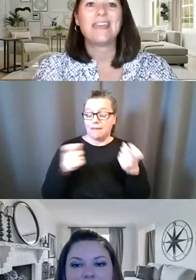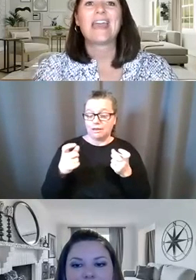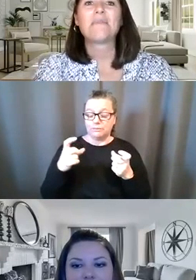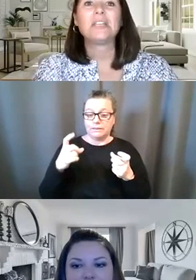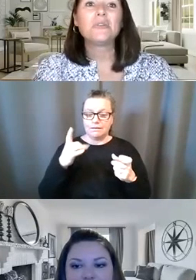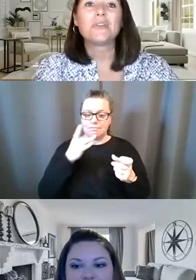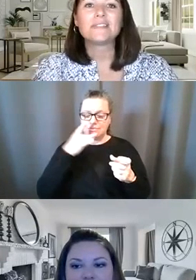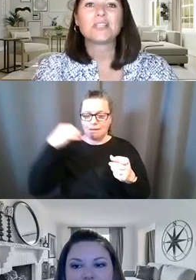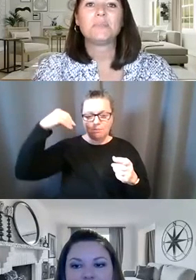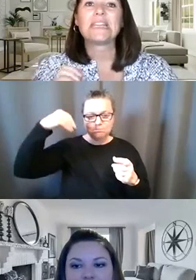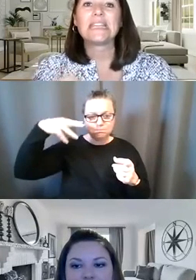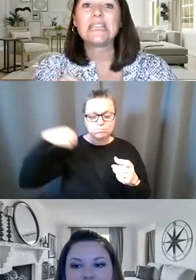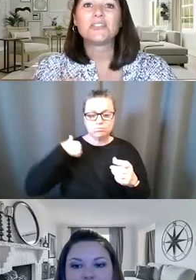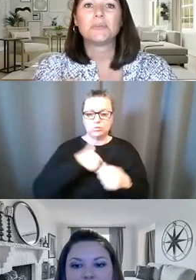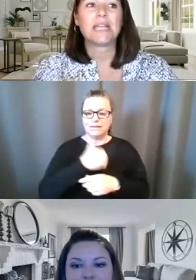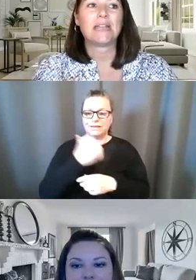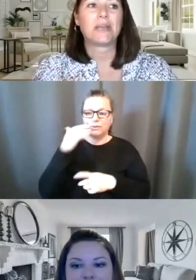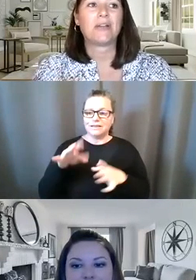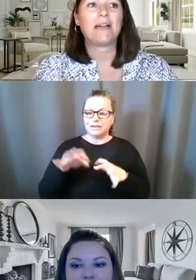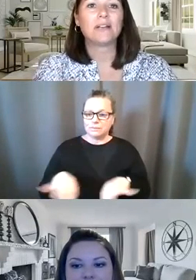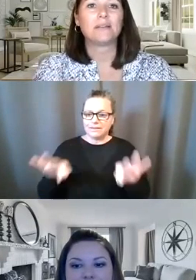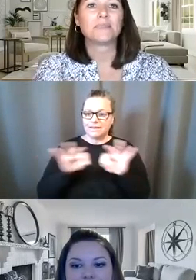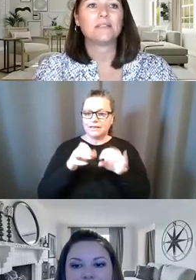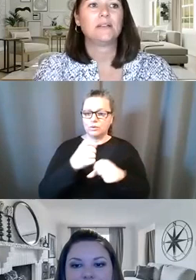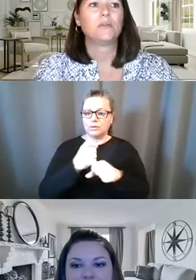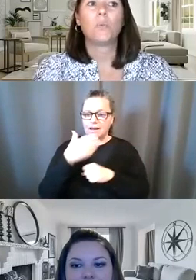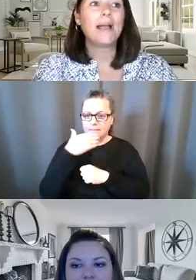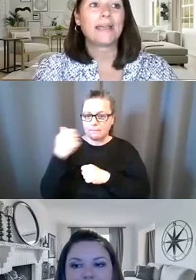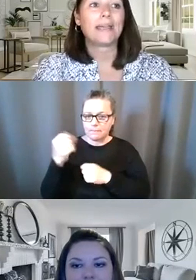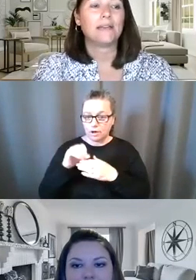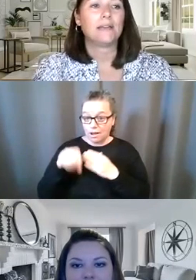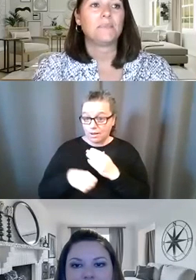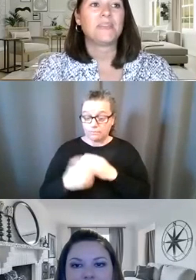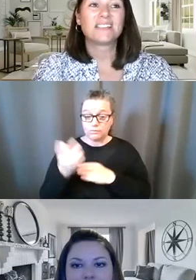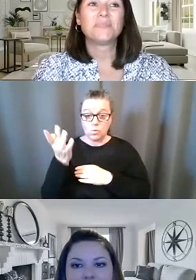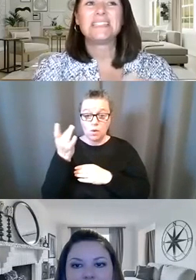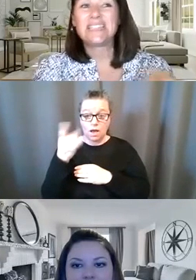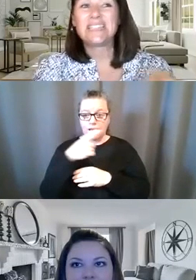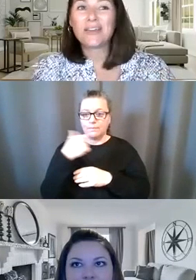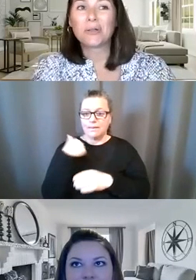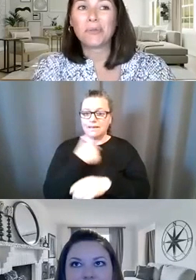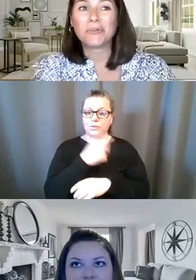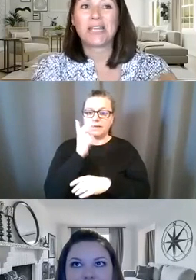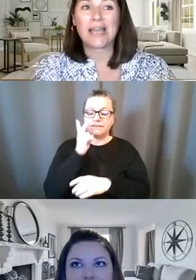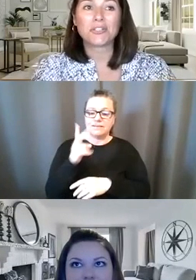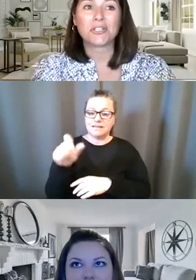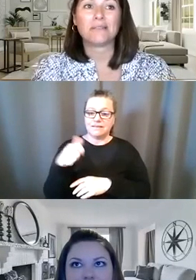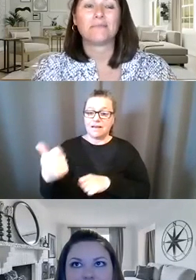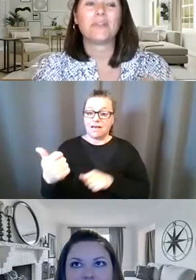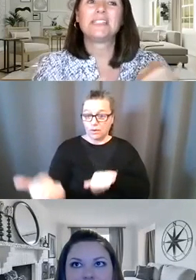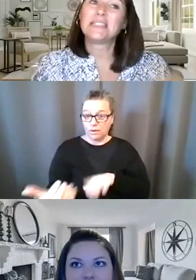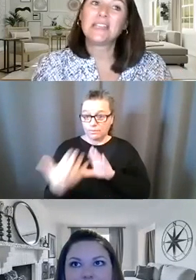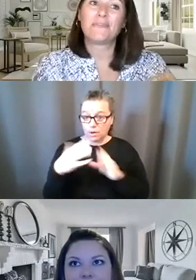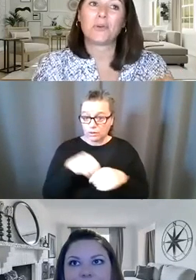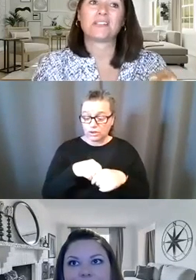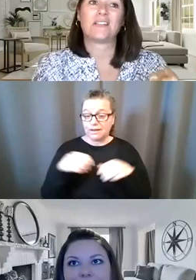on, and we knew that this could be the key to obtaining better outcomes. Why? Because we'd seen the other approach in action.